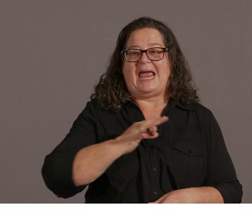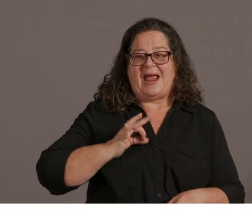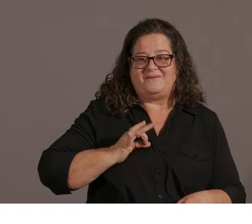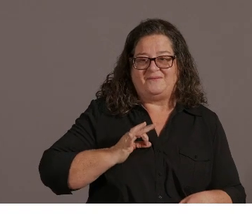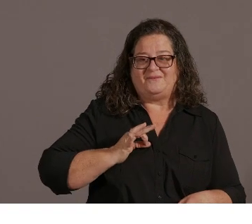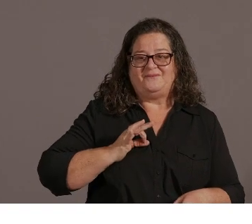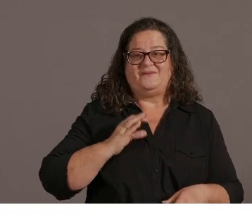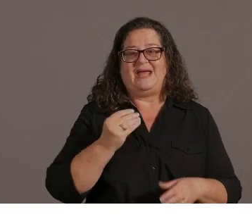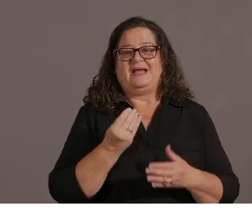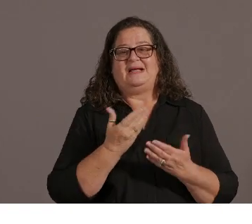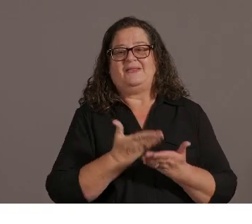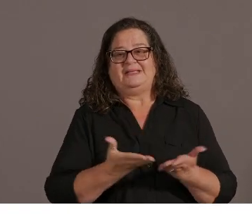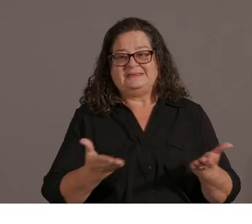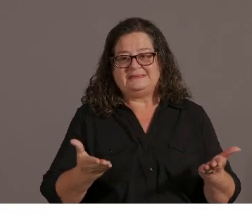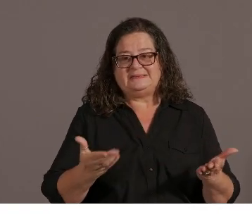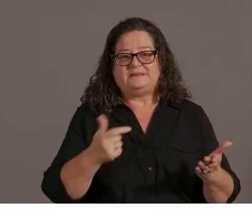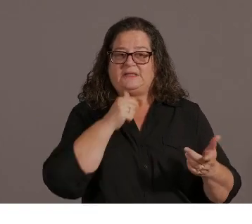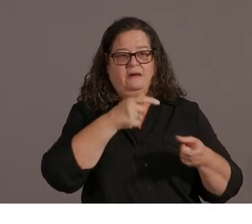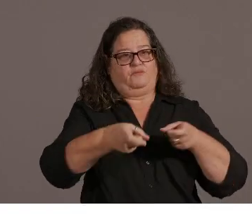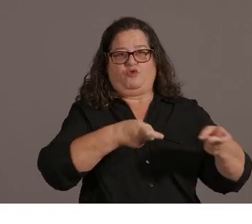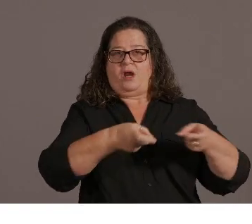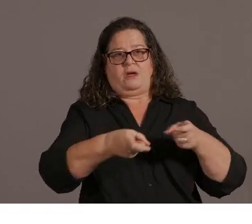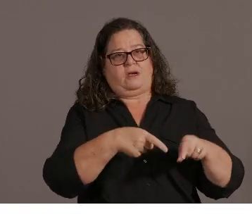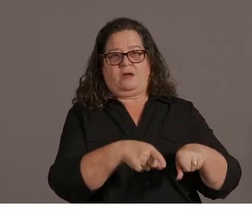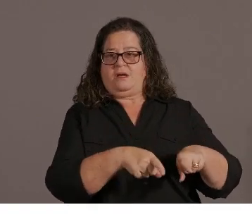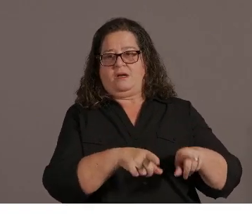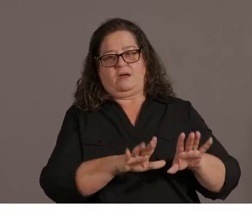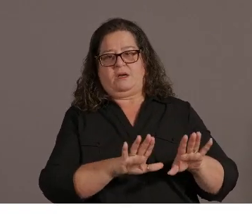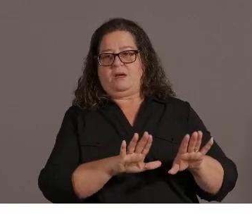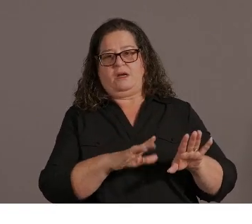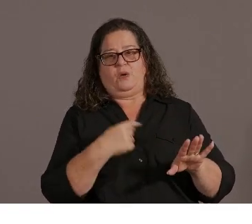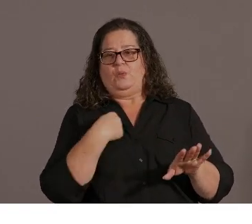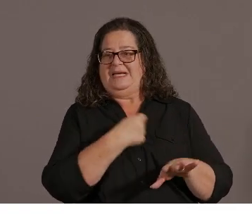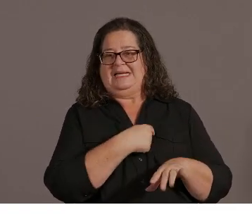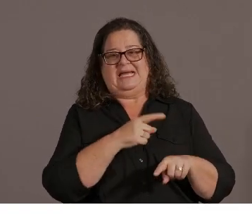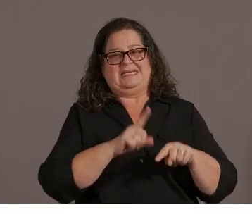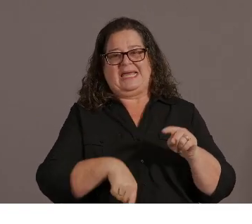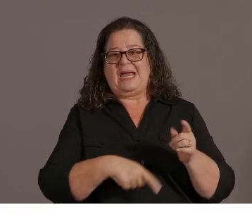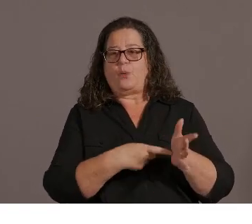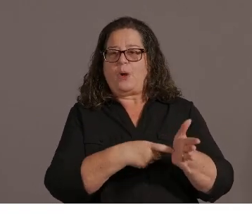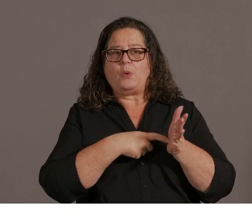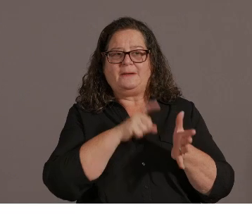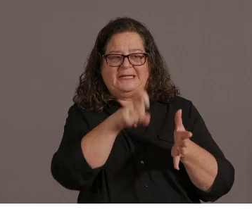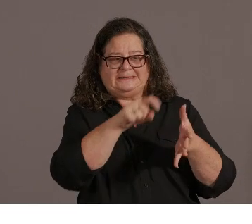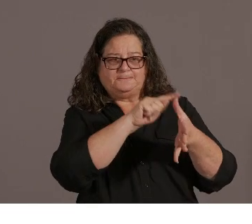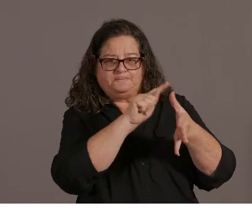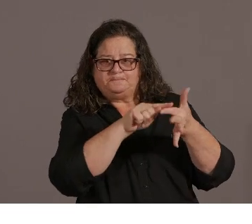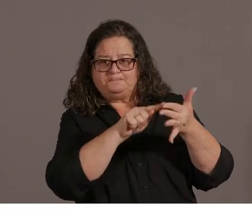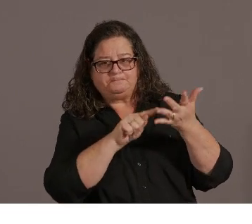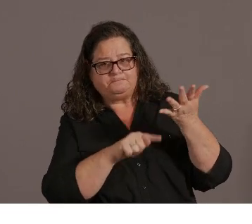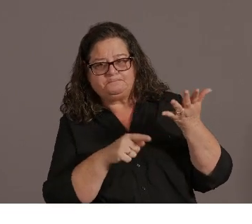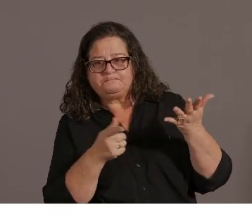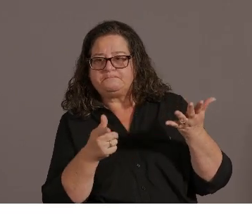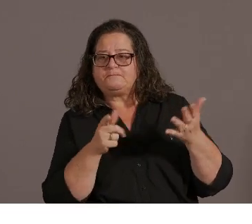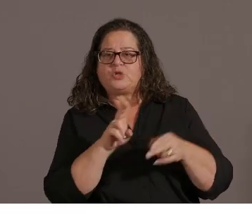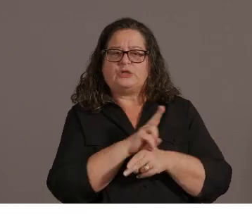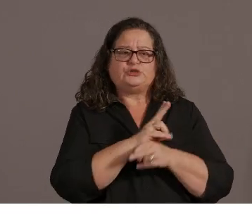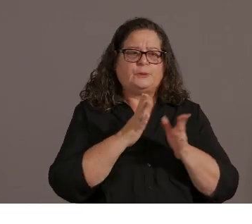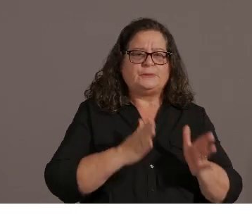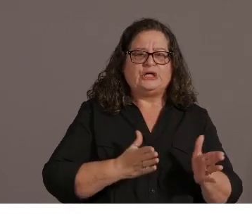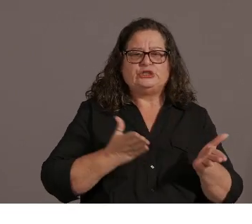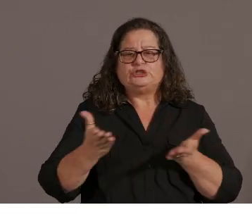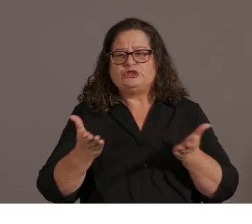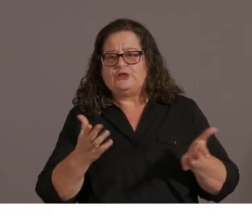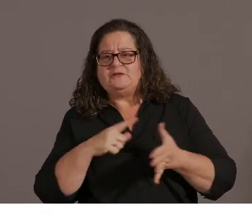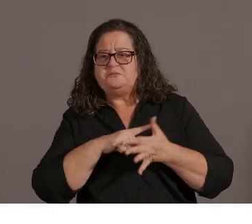this site and could not require the same efficiency and customer service that's provided at our current operating sites